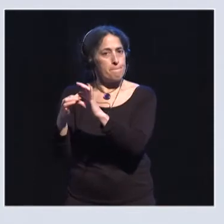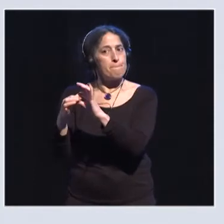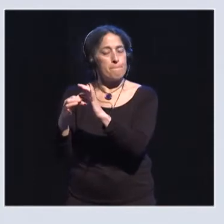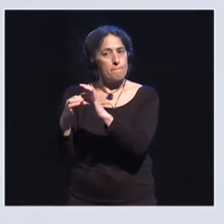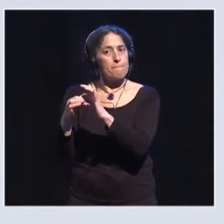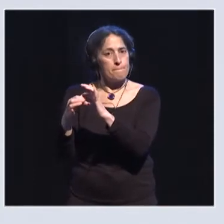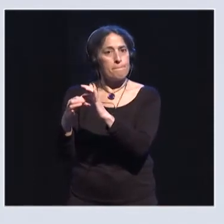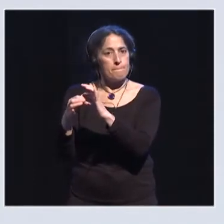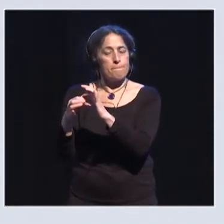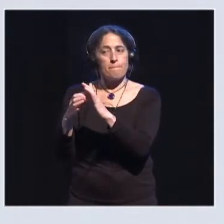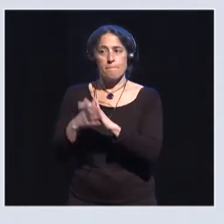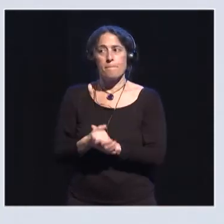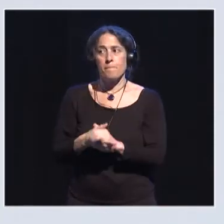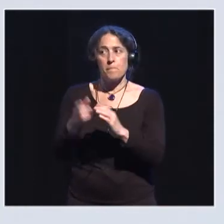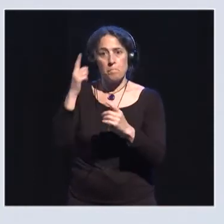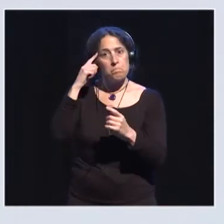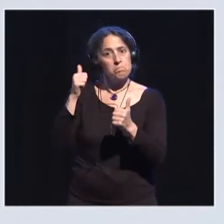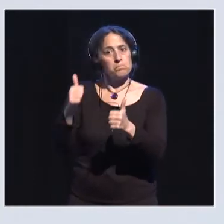Public sector will never have